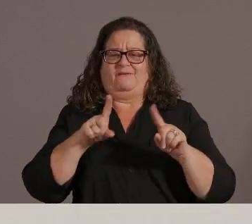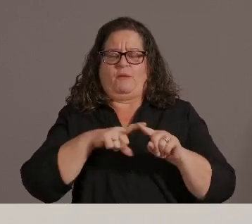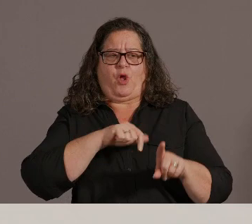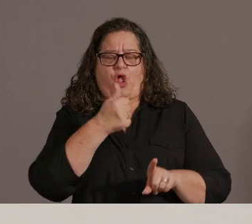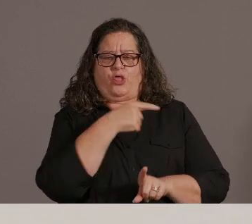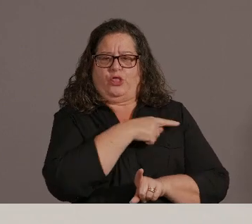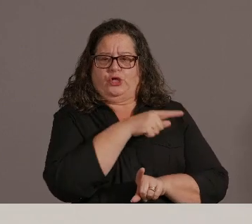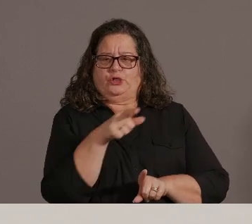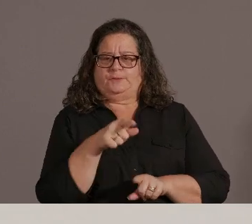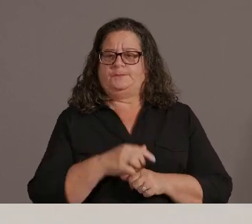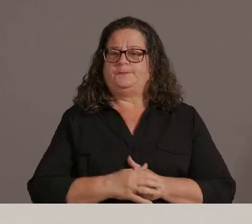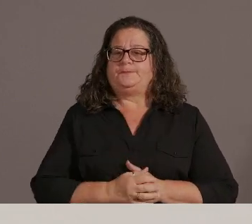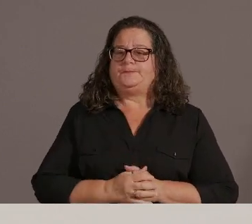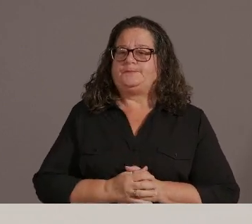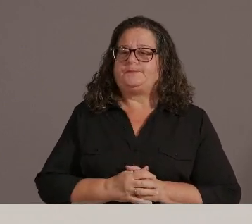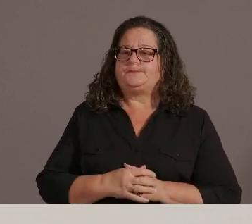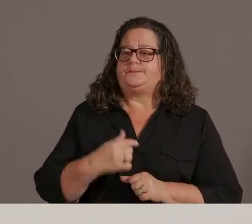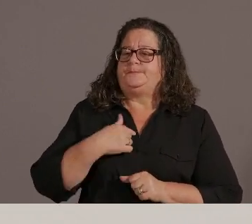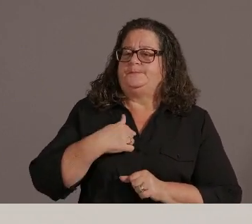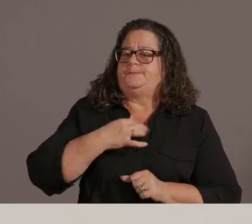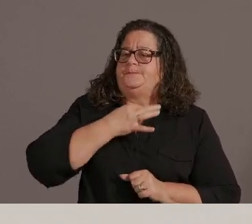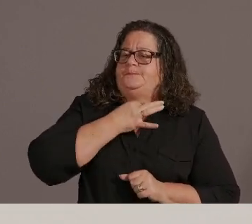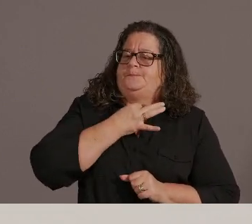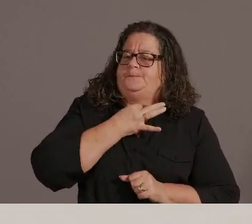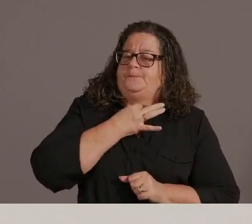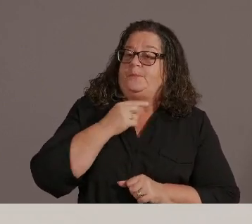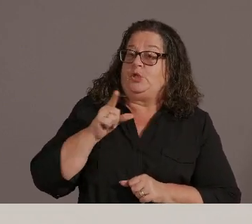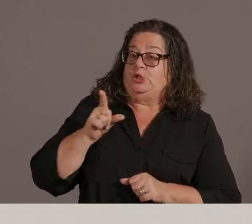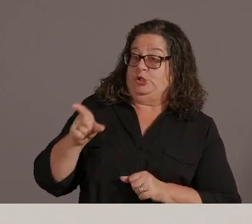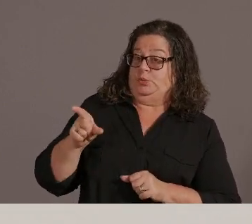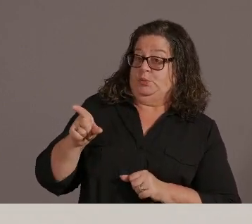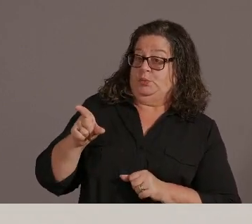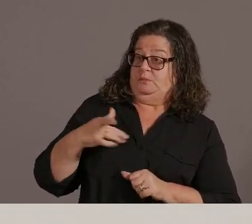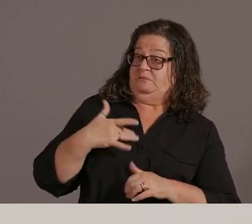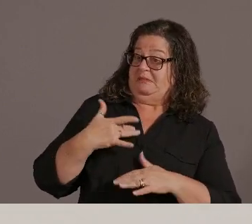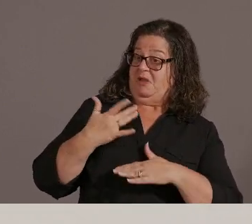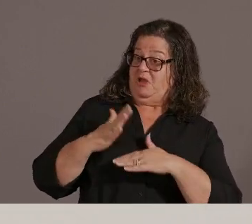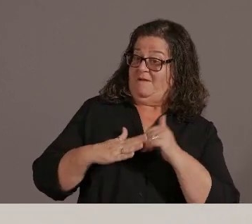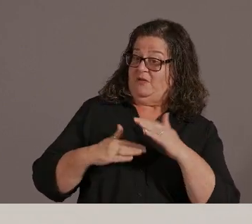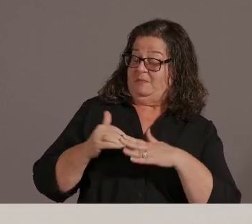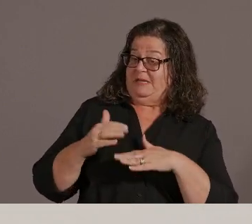in finding out if you're comfortable with the level of testing in Arizona,